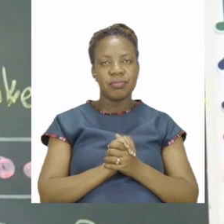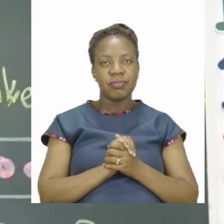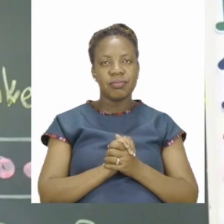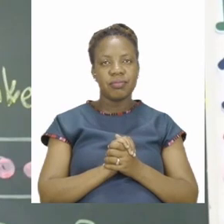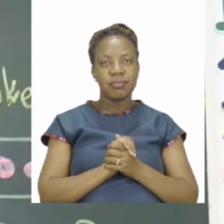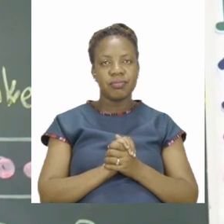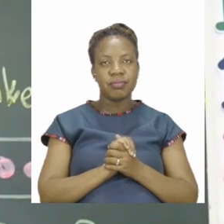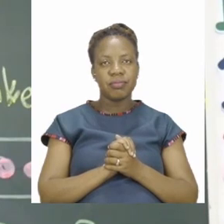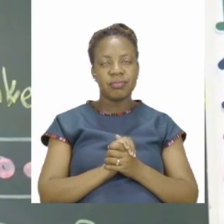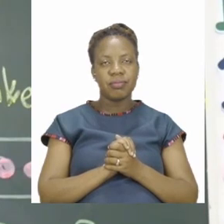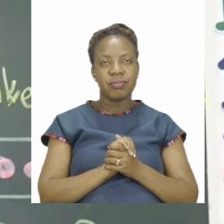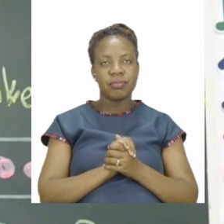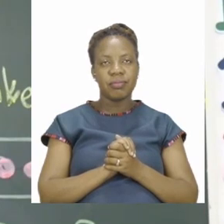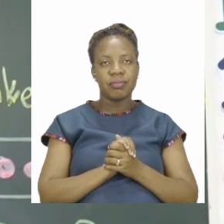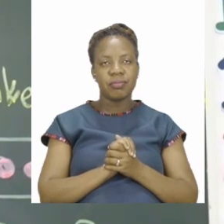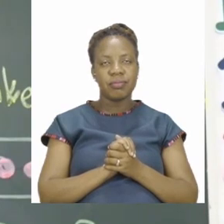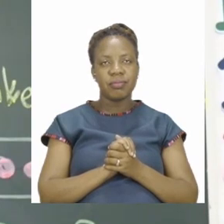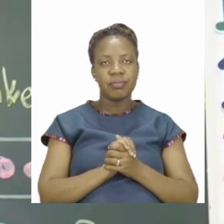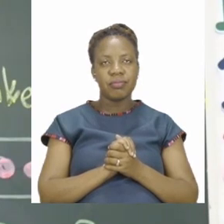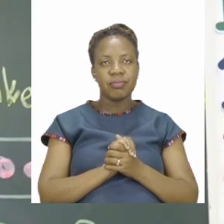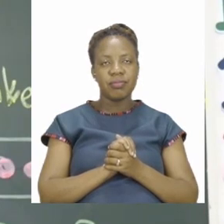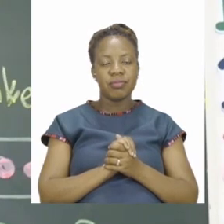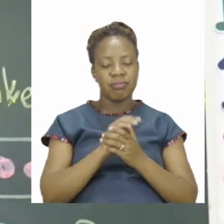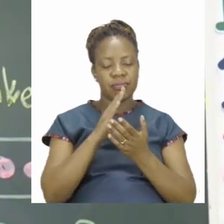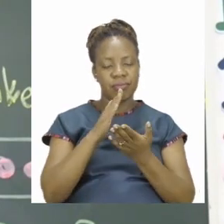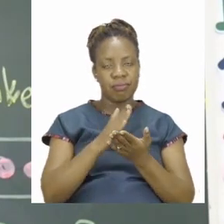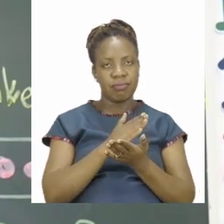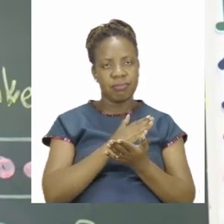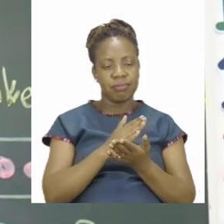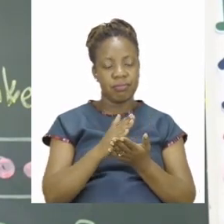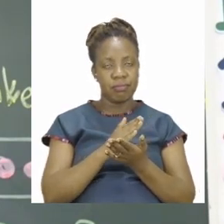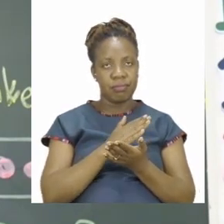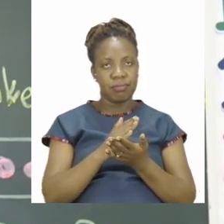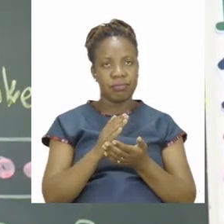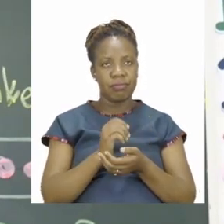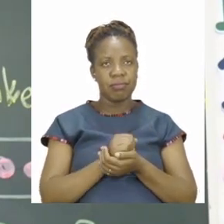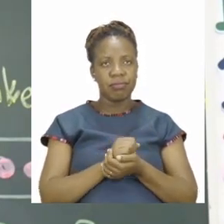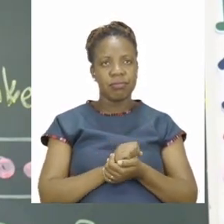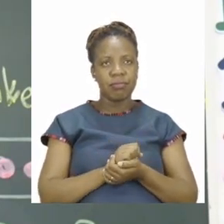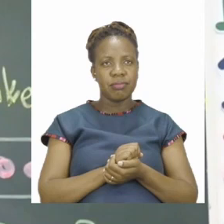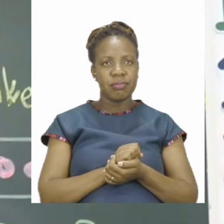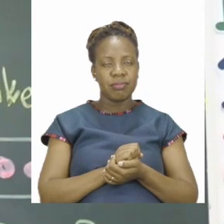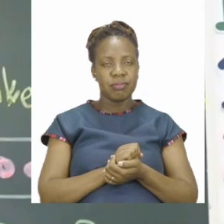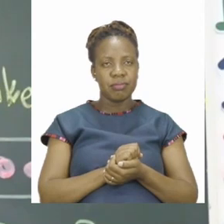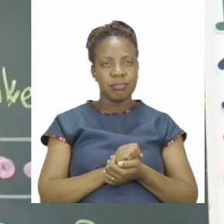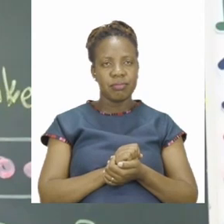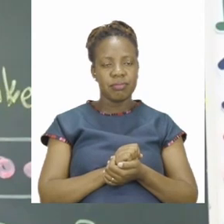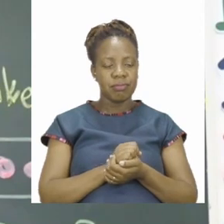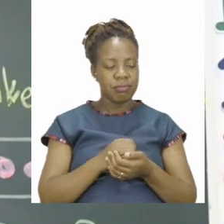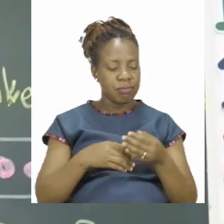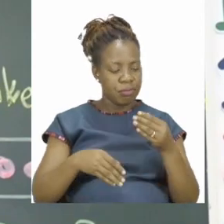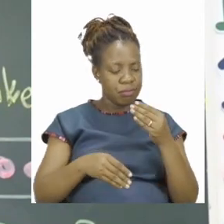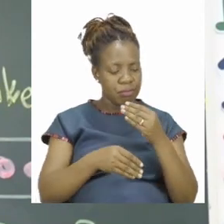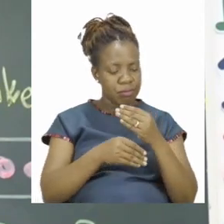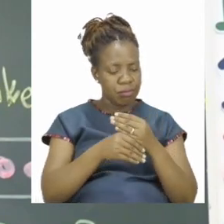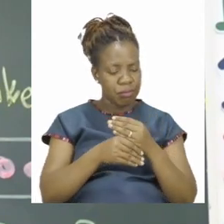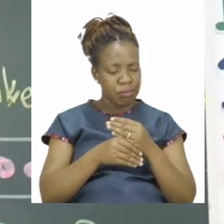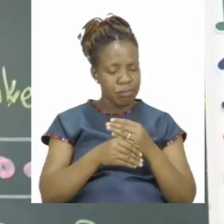here. So we're going to start by sharing the sweets equally, which means we're not adding, we're